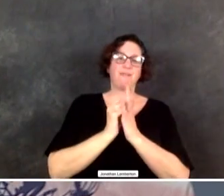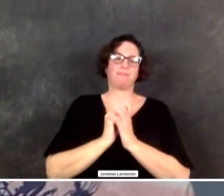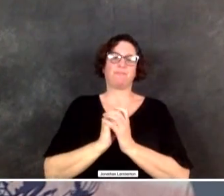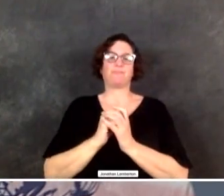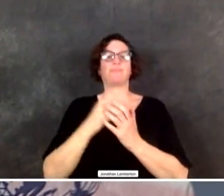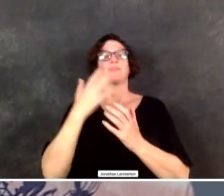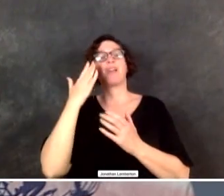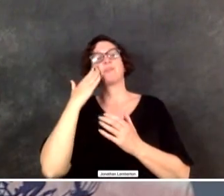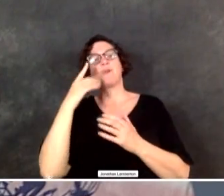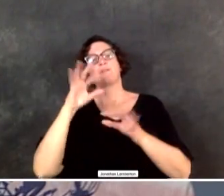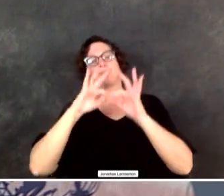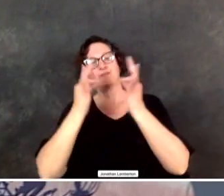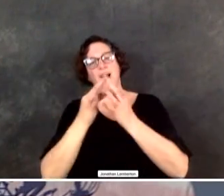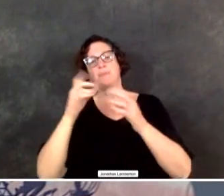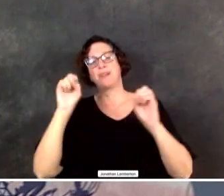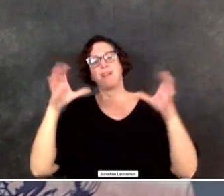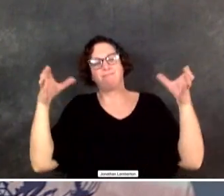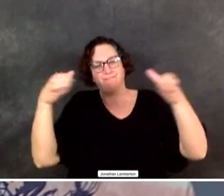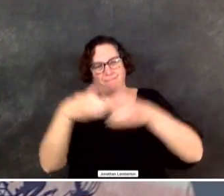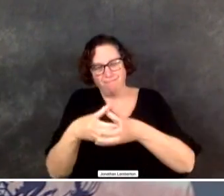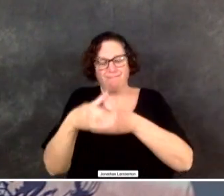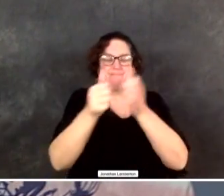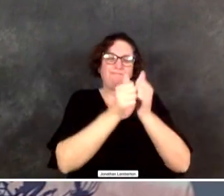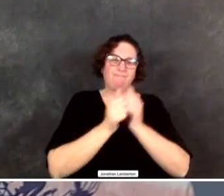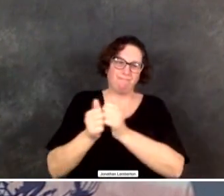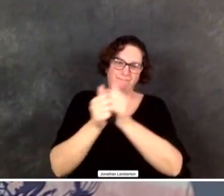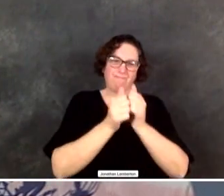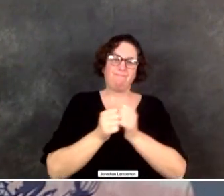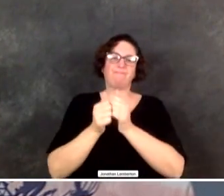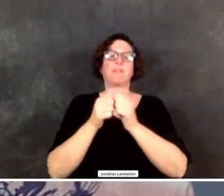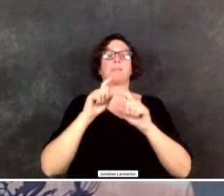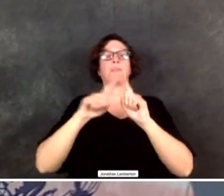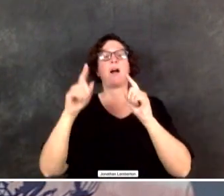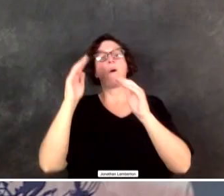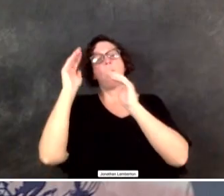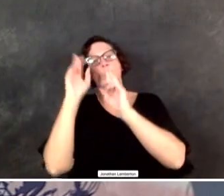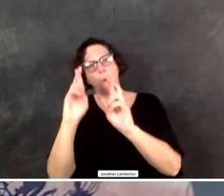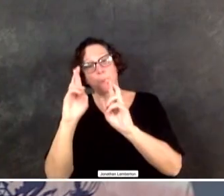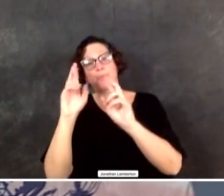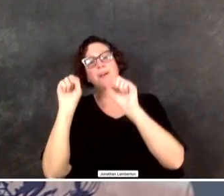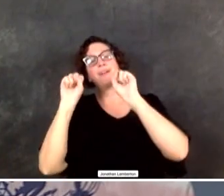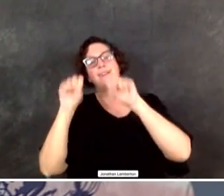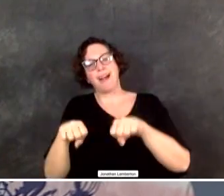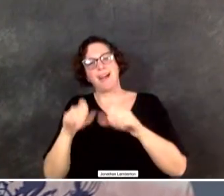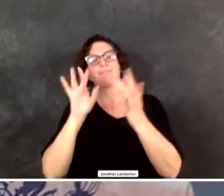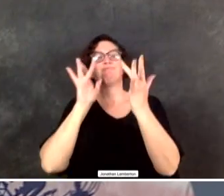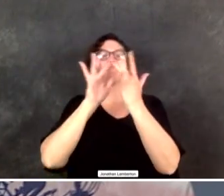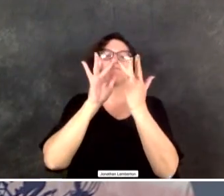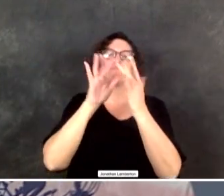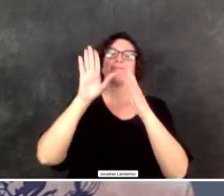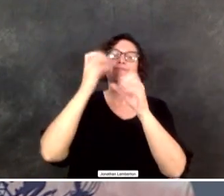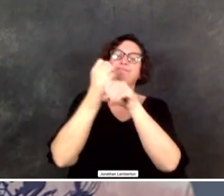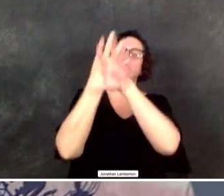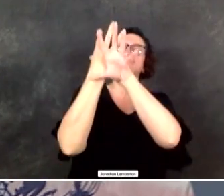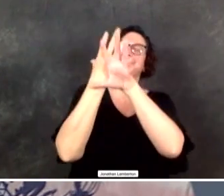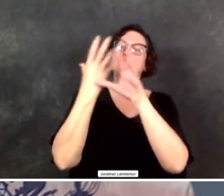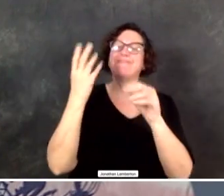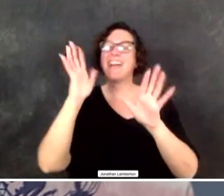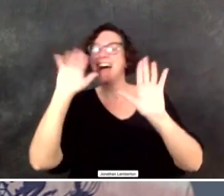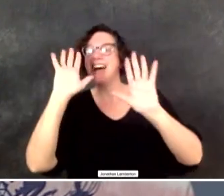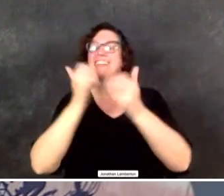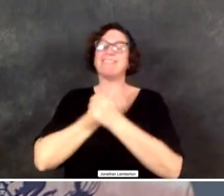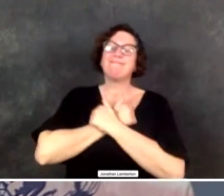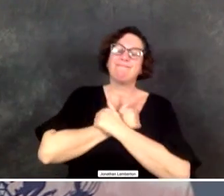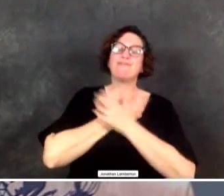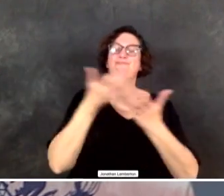want to, but I hope you have your loved ones either with you or on Skype or FaceTime